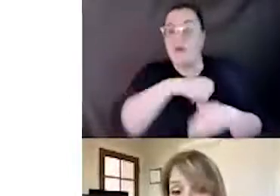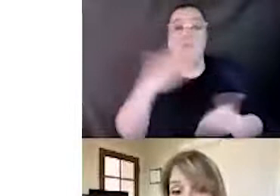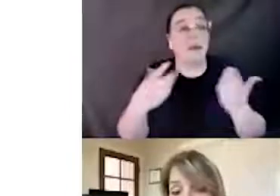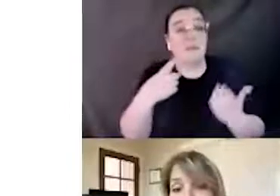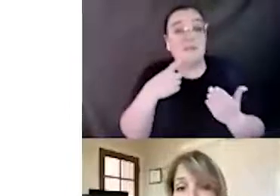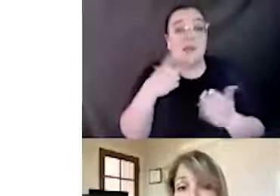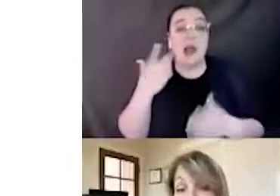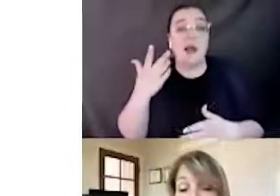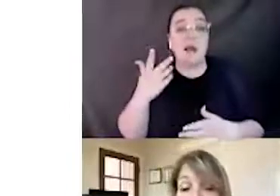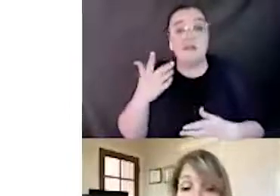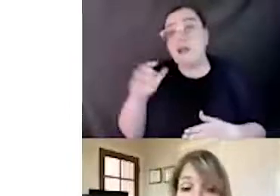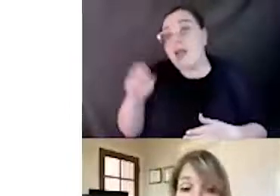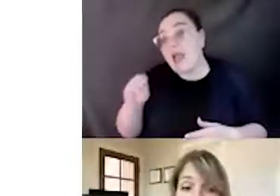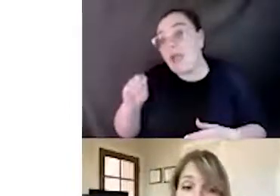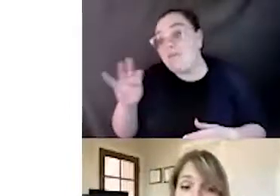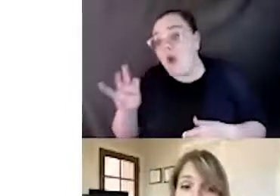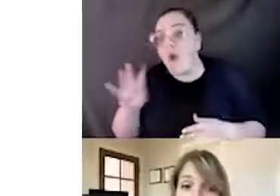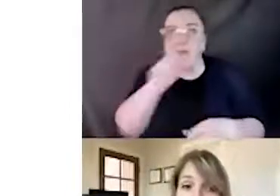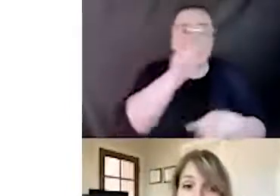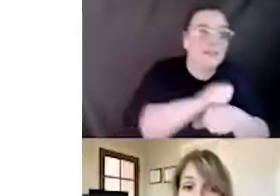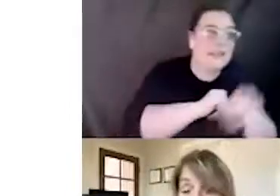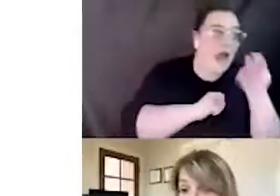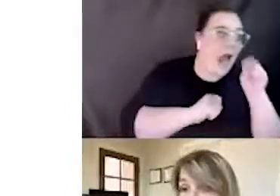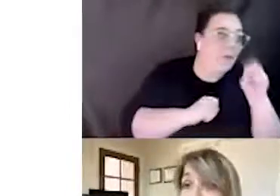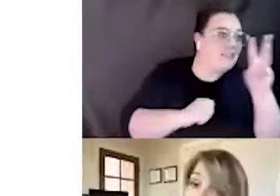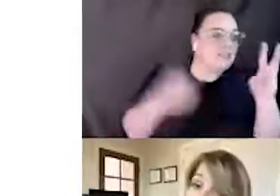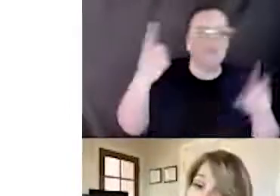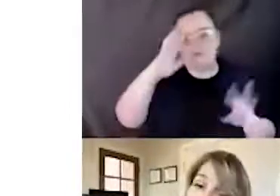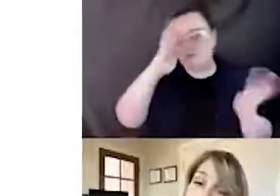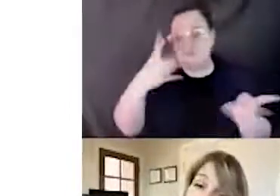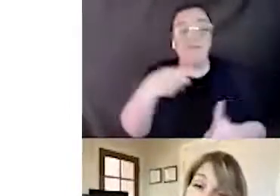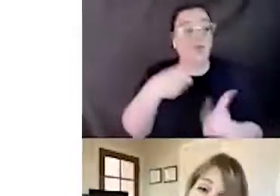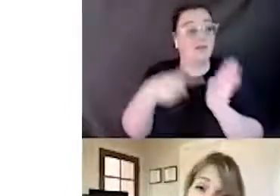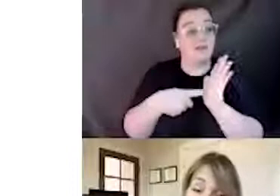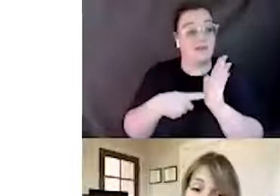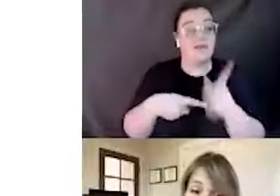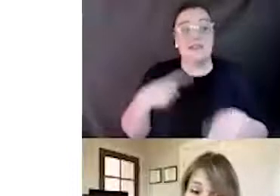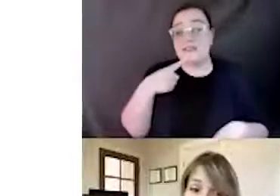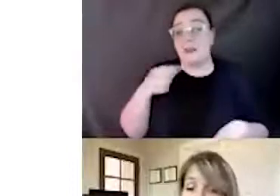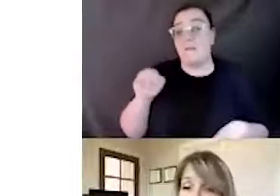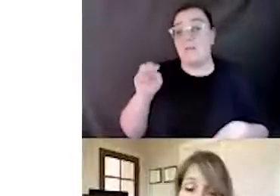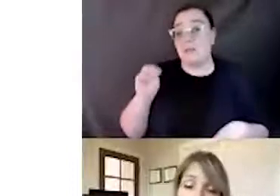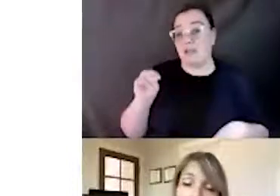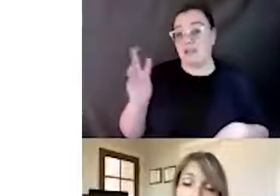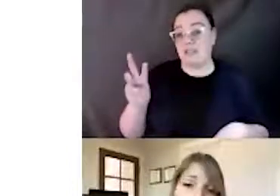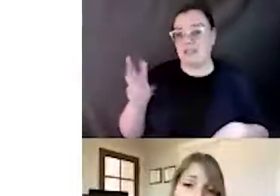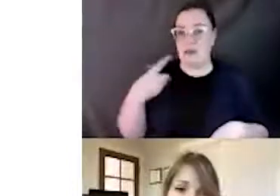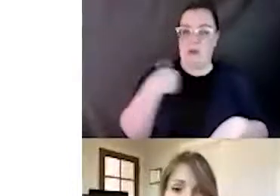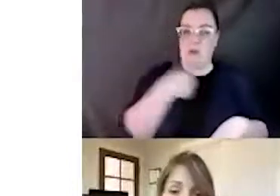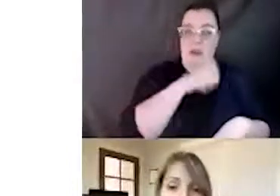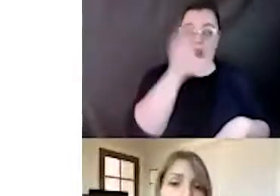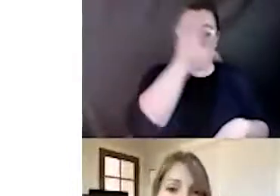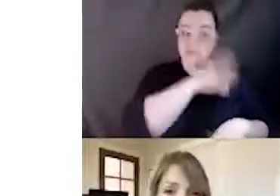actually is. Like for this recent Antelope Valley earthquake, it was a magnitude 6, but we said it was a 4.8. There were a number of things